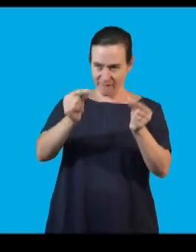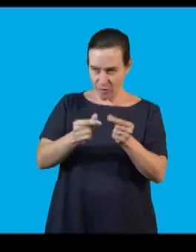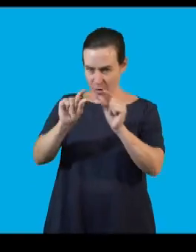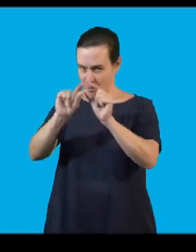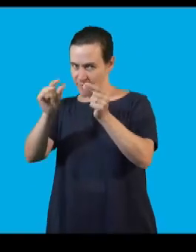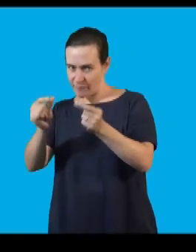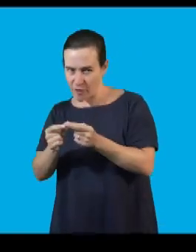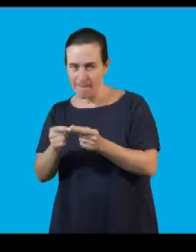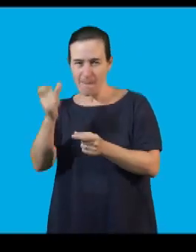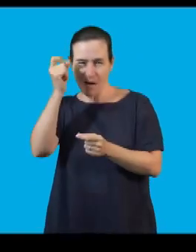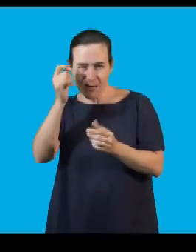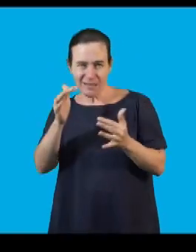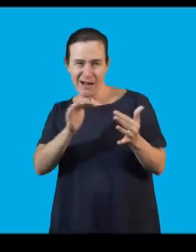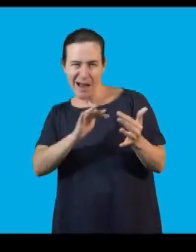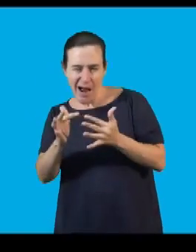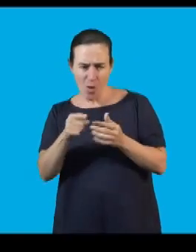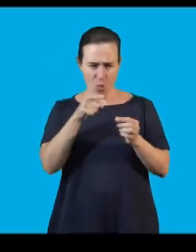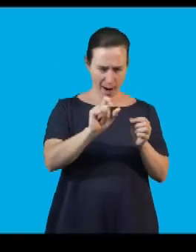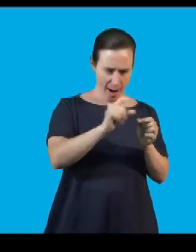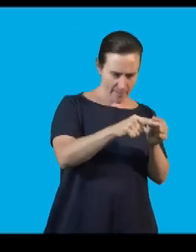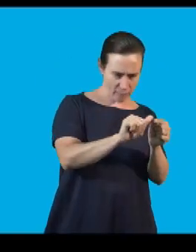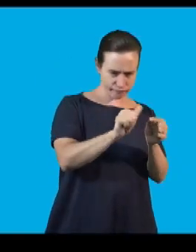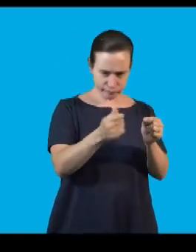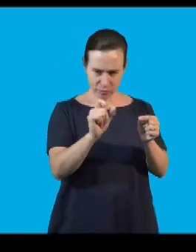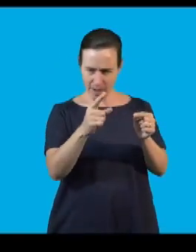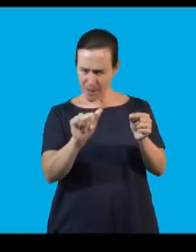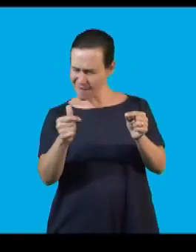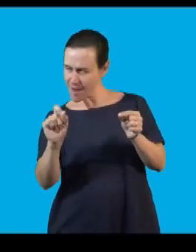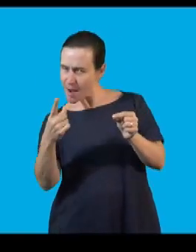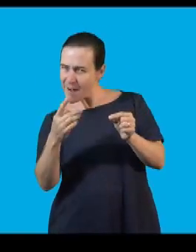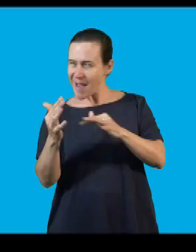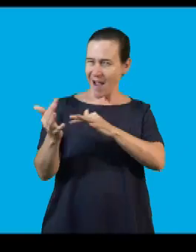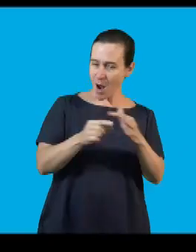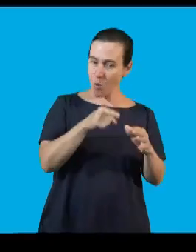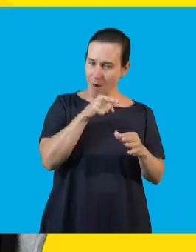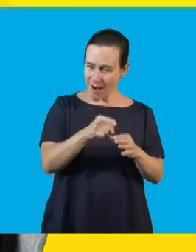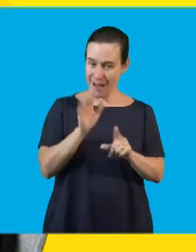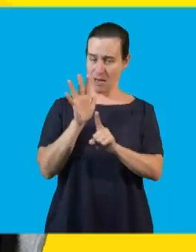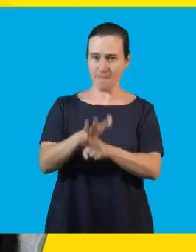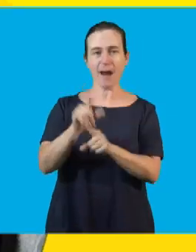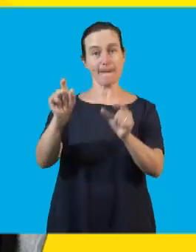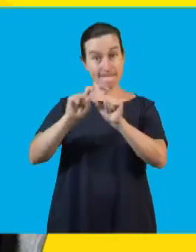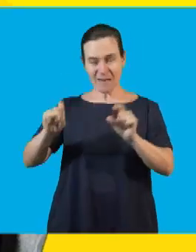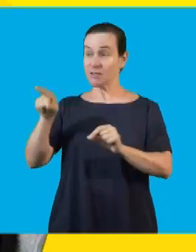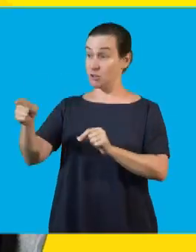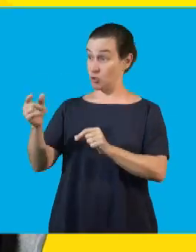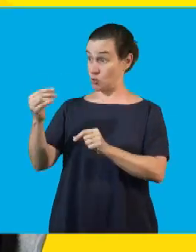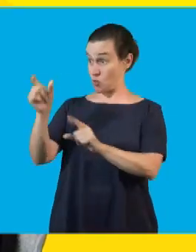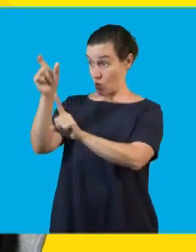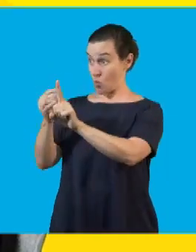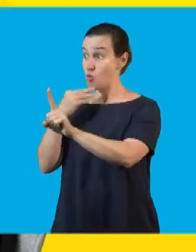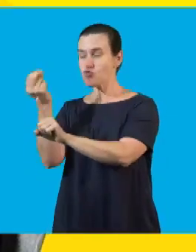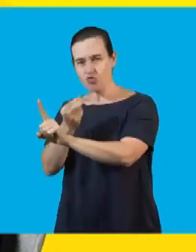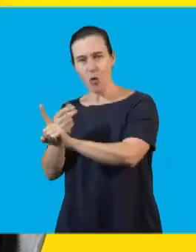and the cartoon, the sequence in which it is set out, how does that impact the message that the cartoonist wants to drive